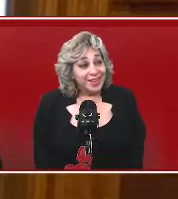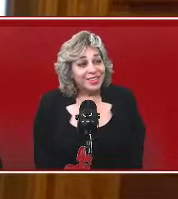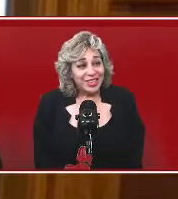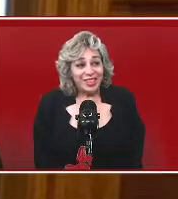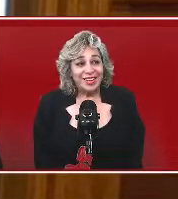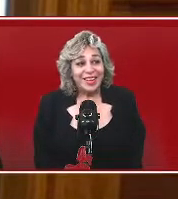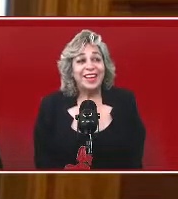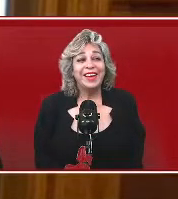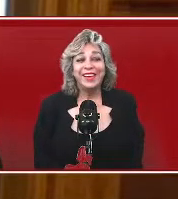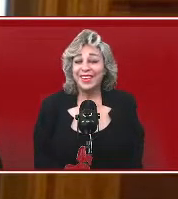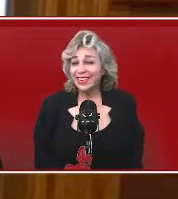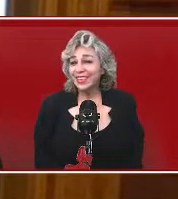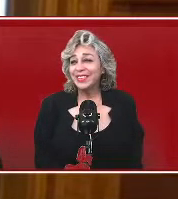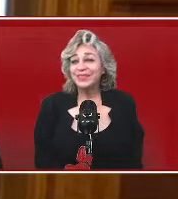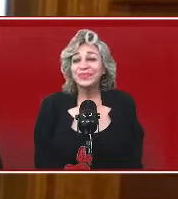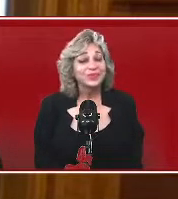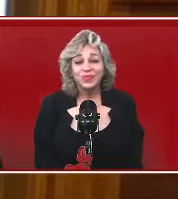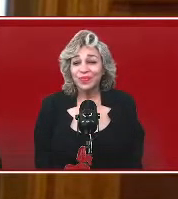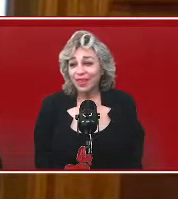And touching.